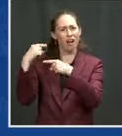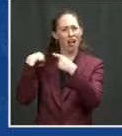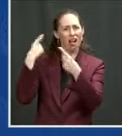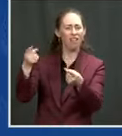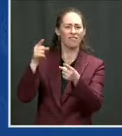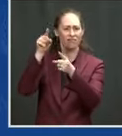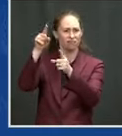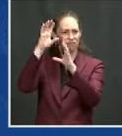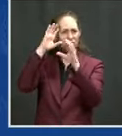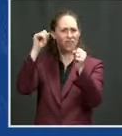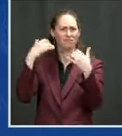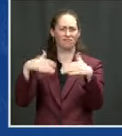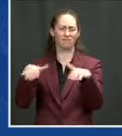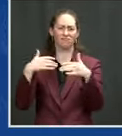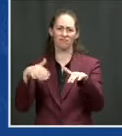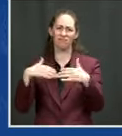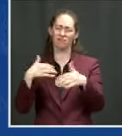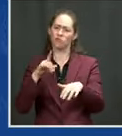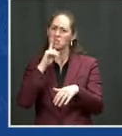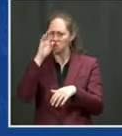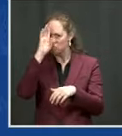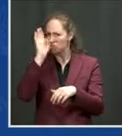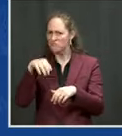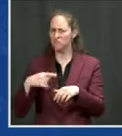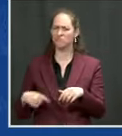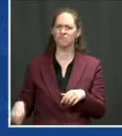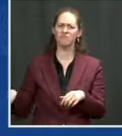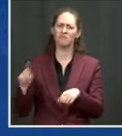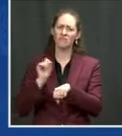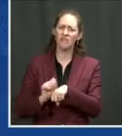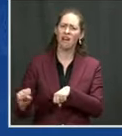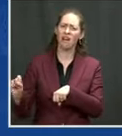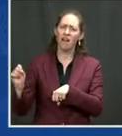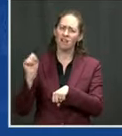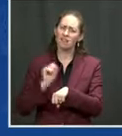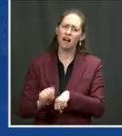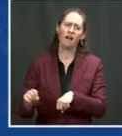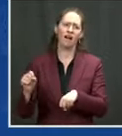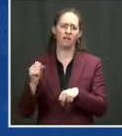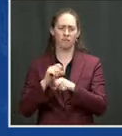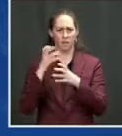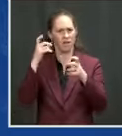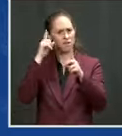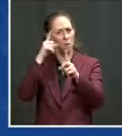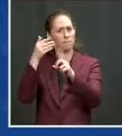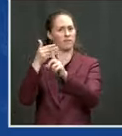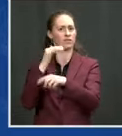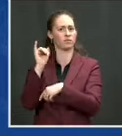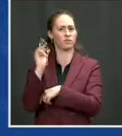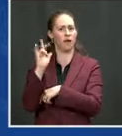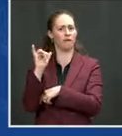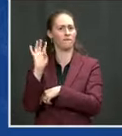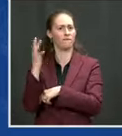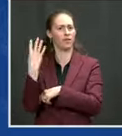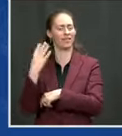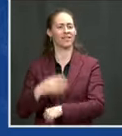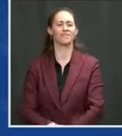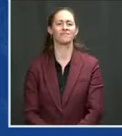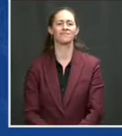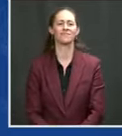work really hard to make sure we get everybody who wants a vaccine vaccinated by the 4th of July. Well, thanks, Charlie. Thank you. You're doing a hell of a job.